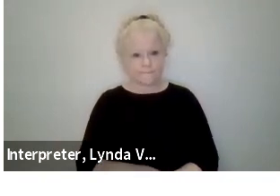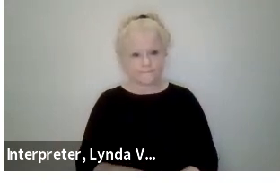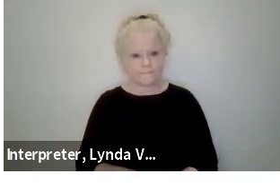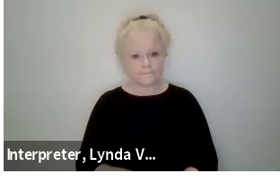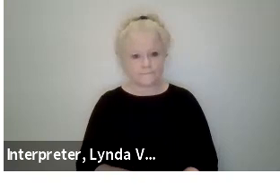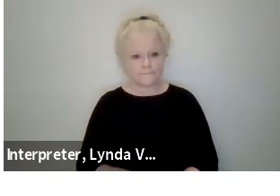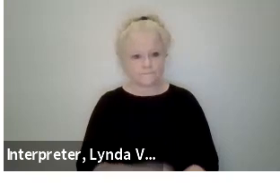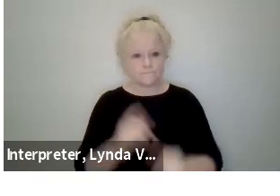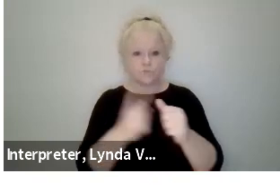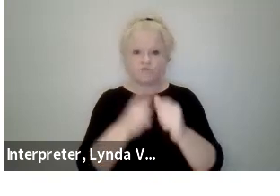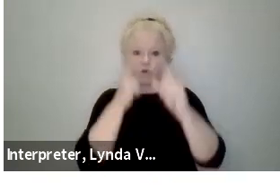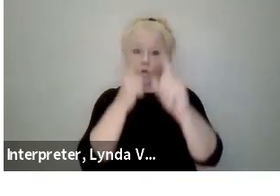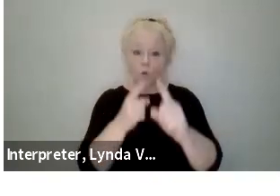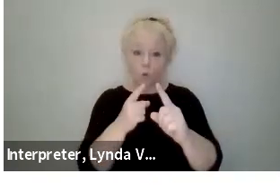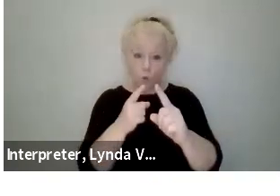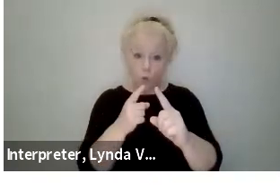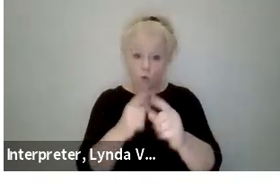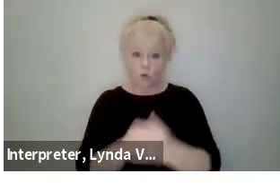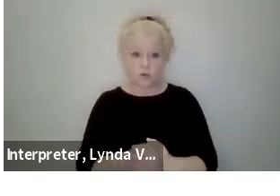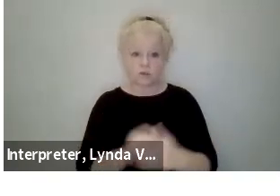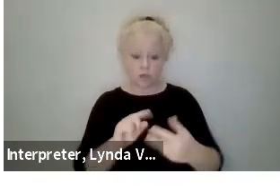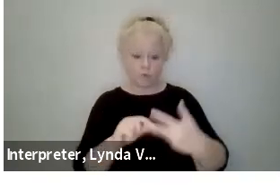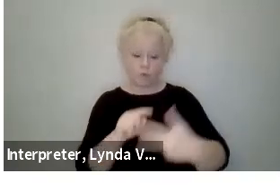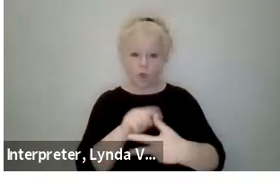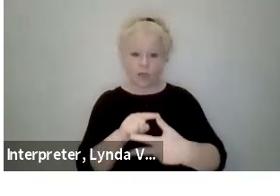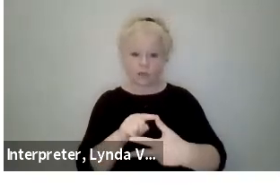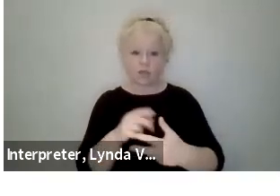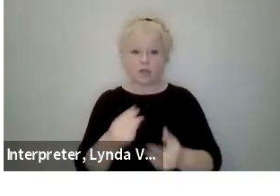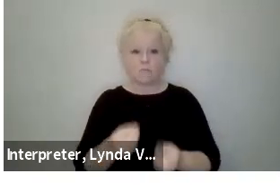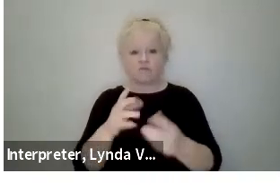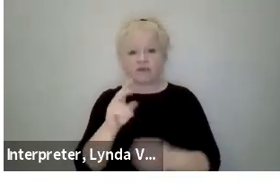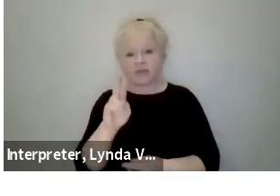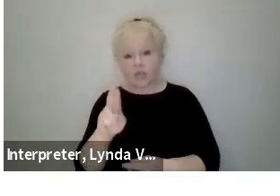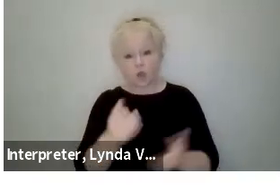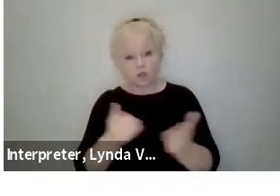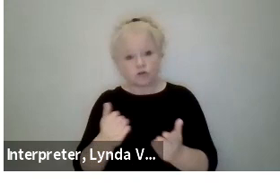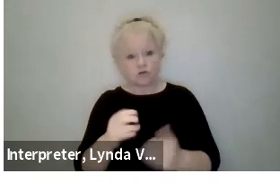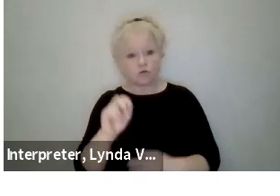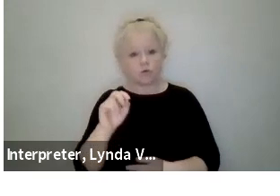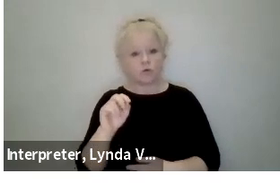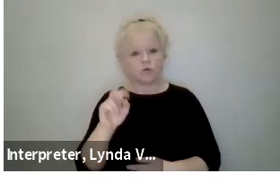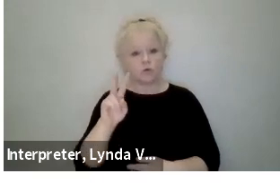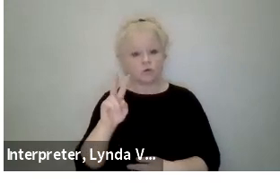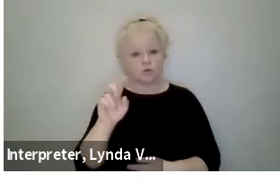Our first goal was to provide vocational services to 200 people with disabilities.